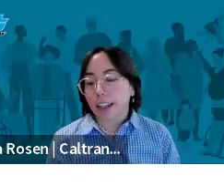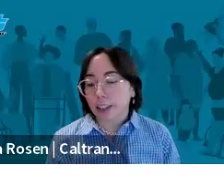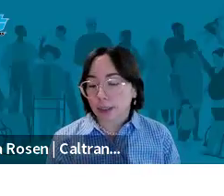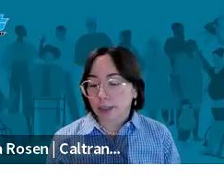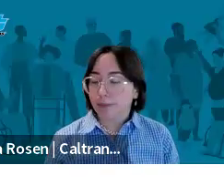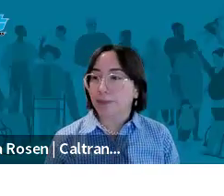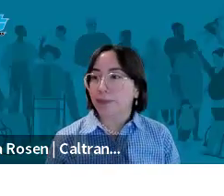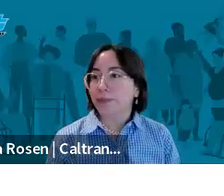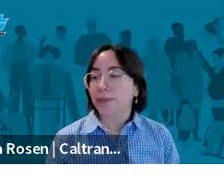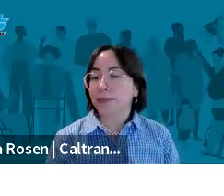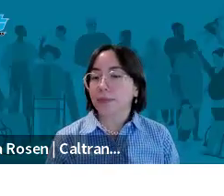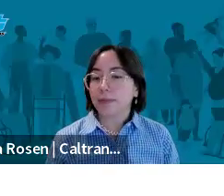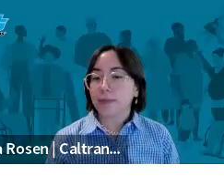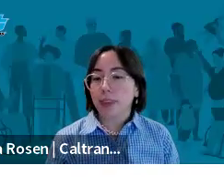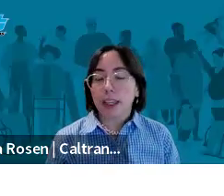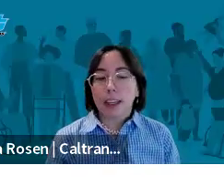track that engagement.